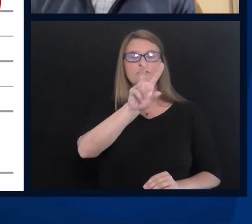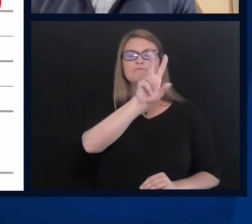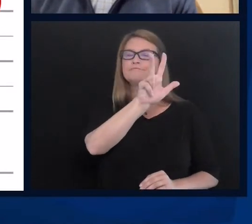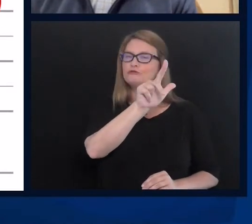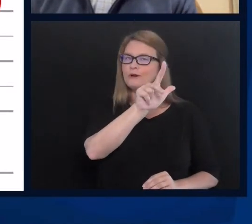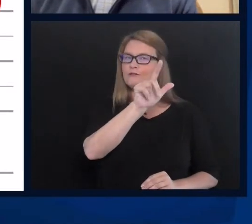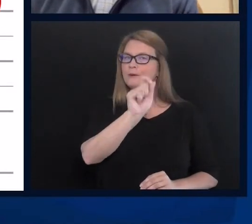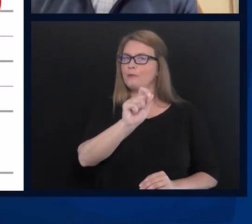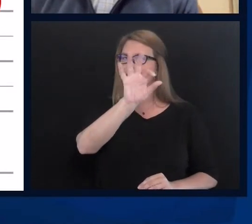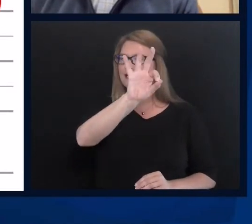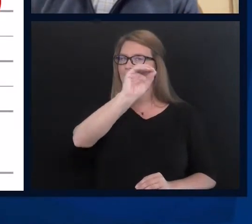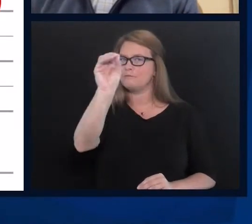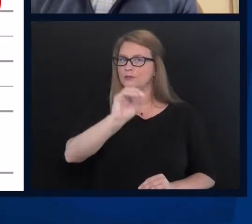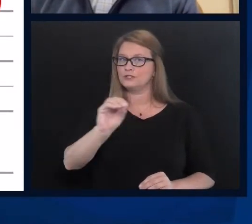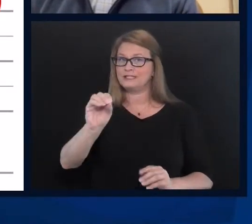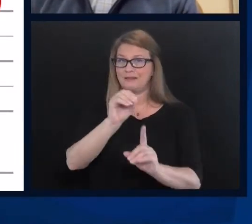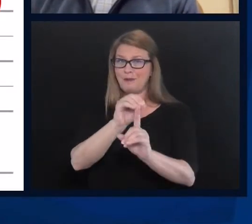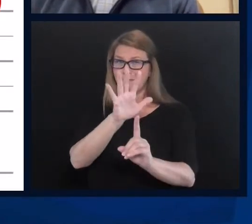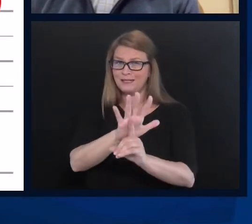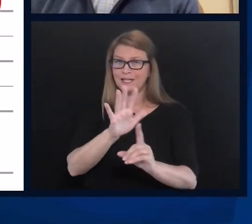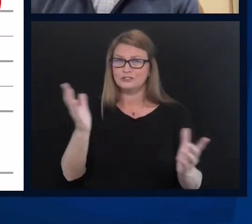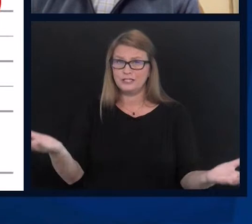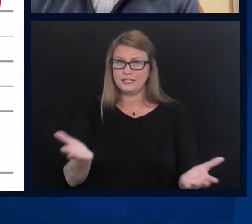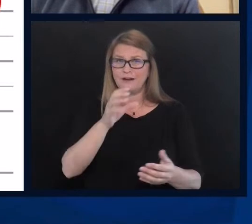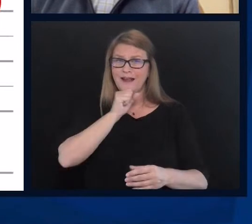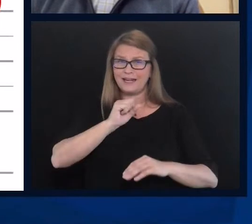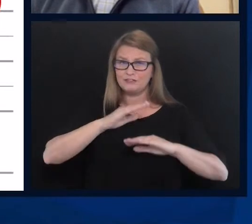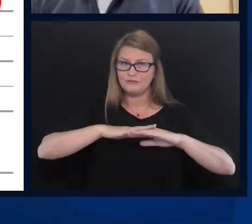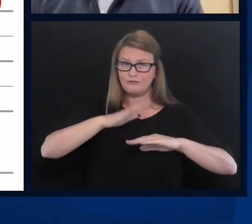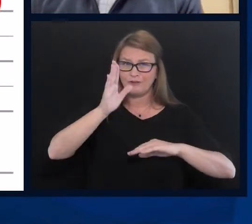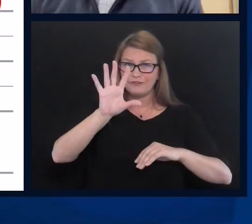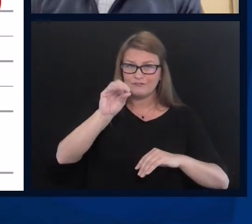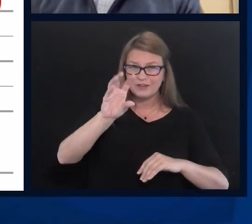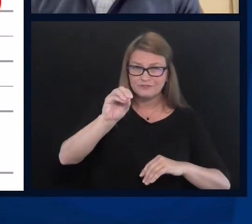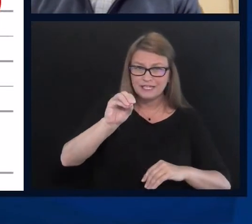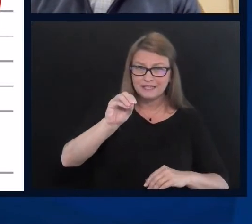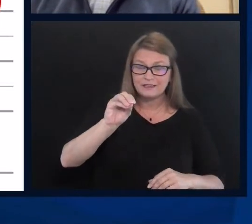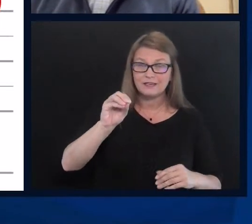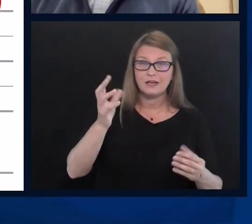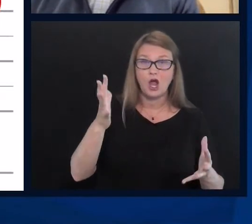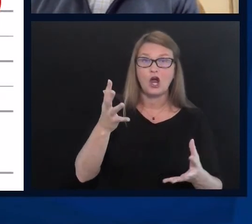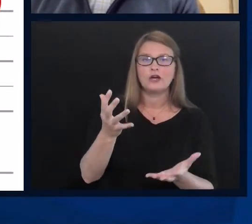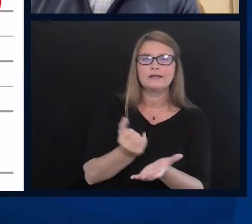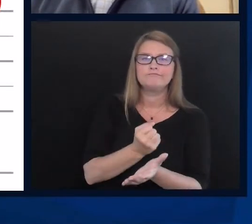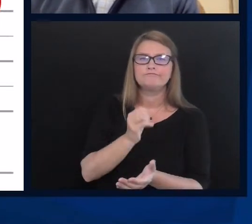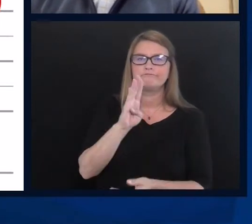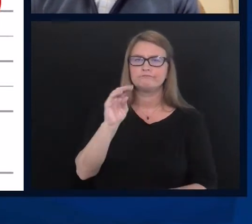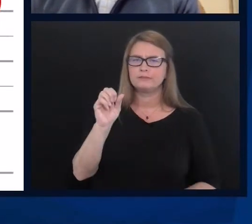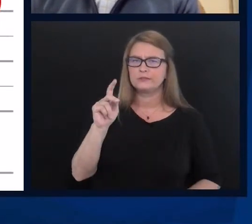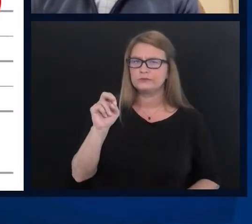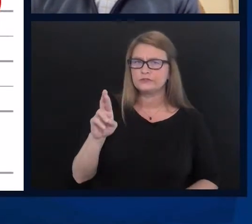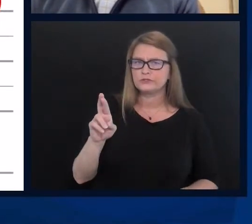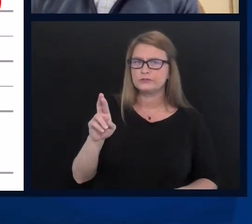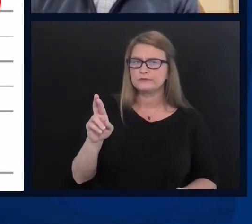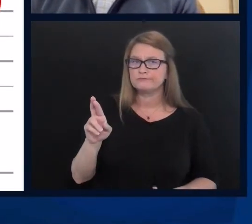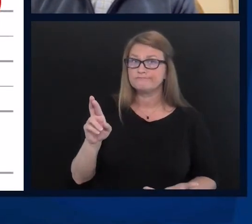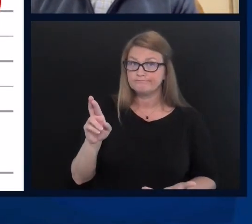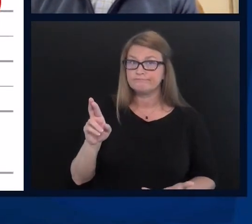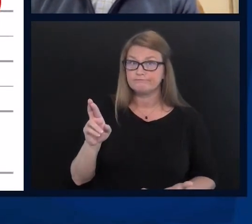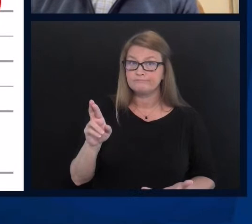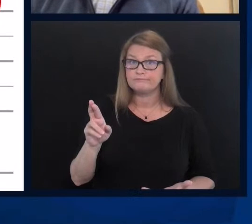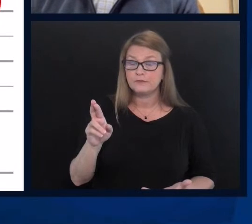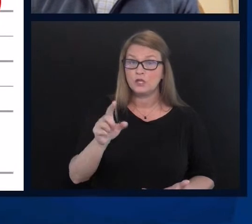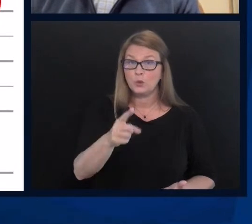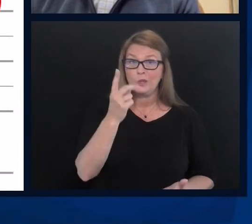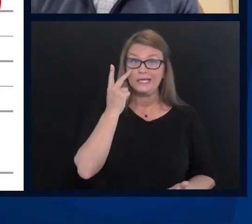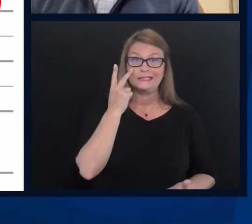23.9% of the population over age 50 has received the booster dose. If you look across